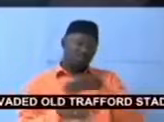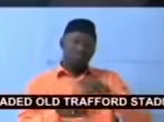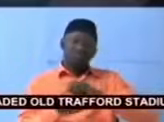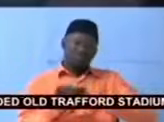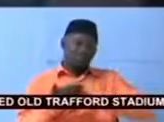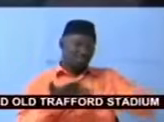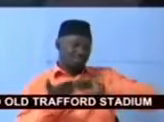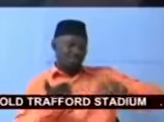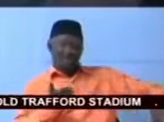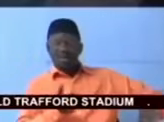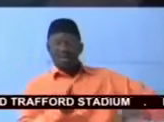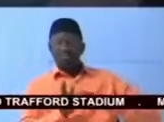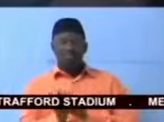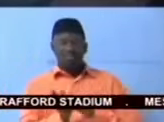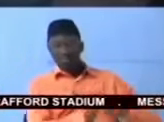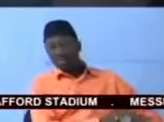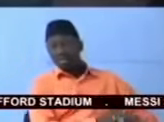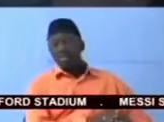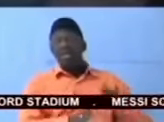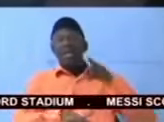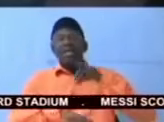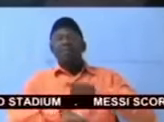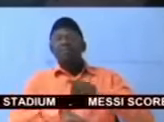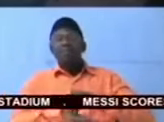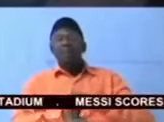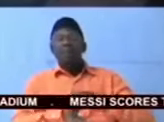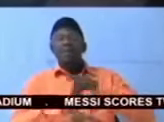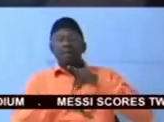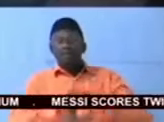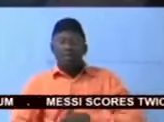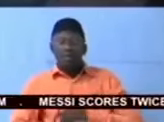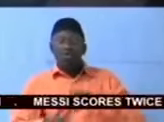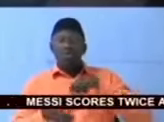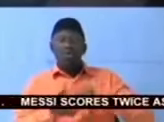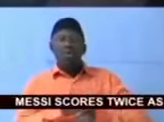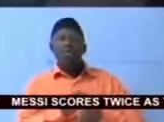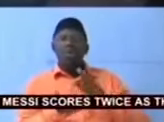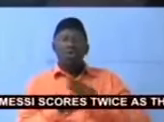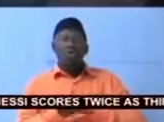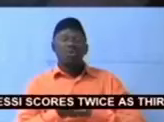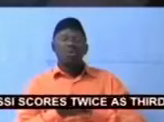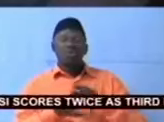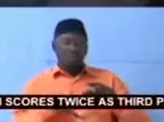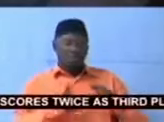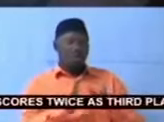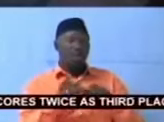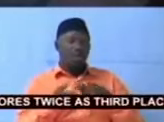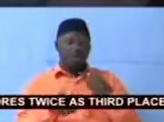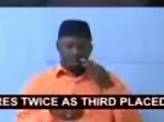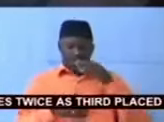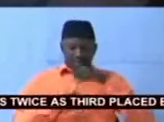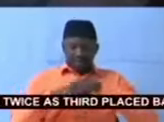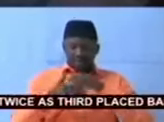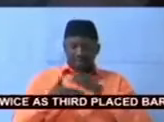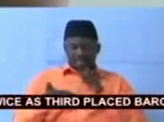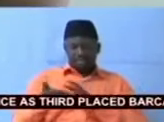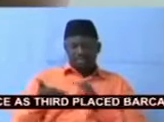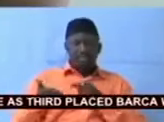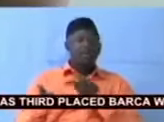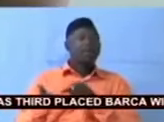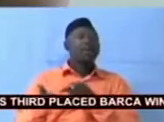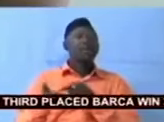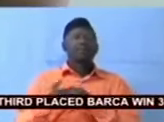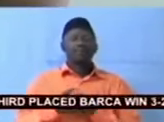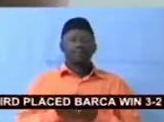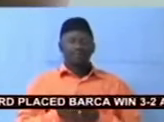It depends on the nature of the file. Mungi dess rek ci anam gi nga xamni non la layo bobu tédé. Mr. Gomez, can you explain